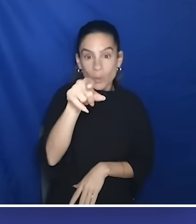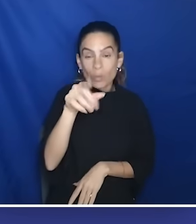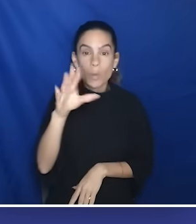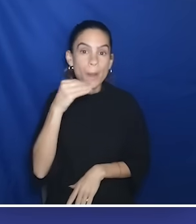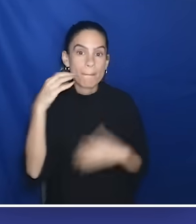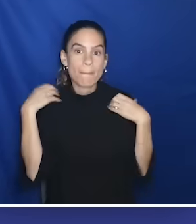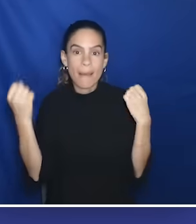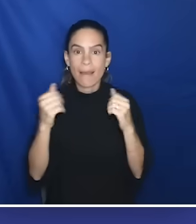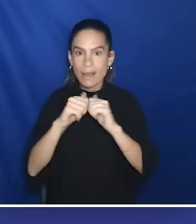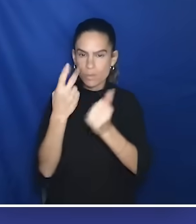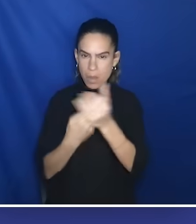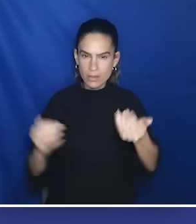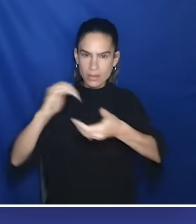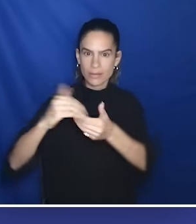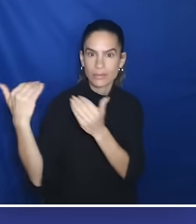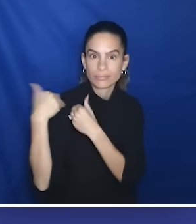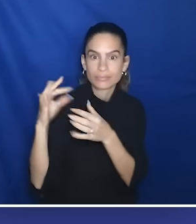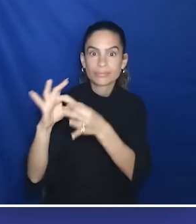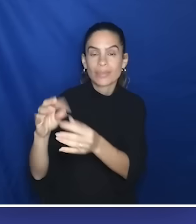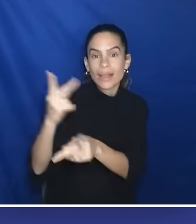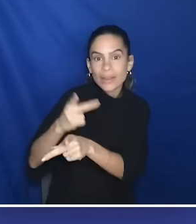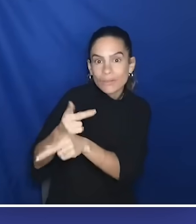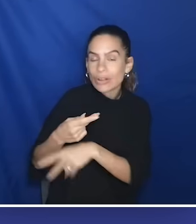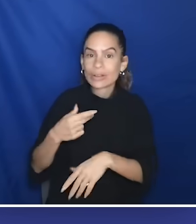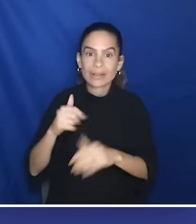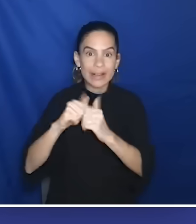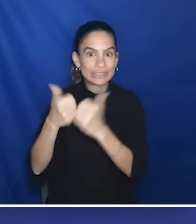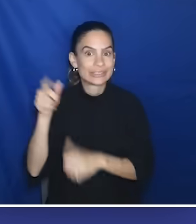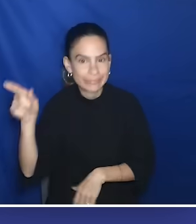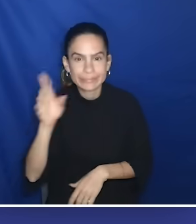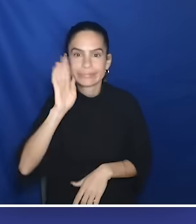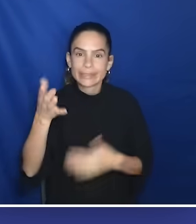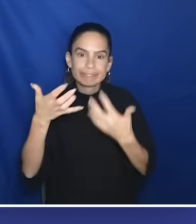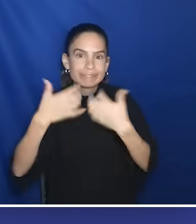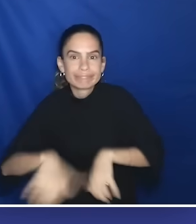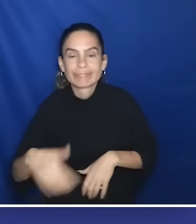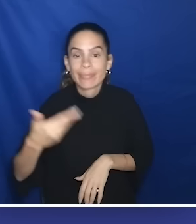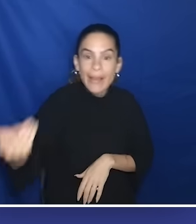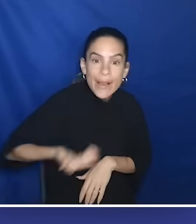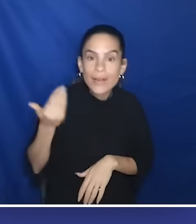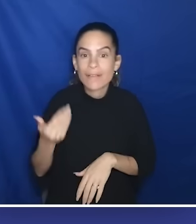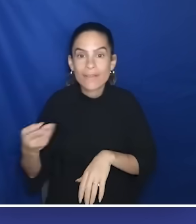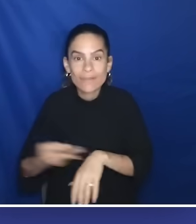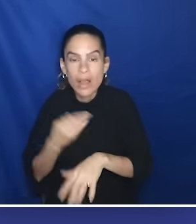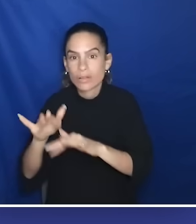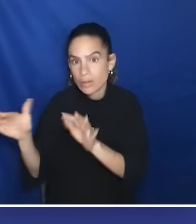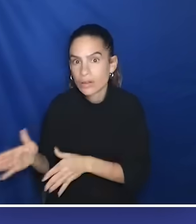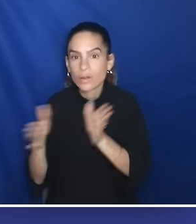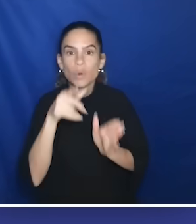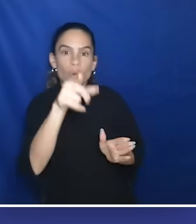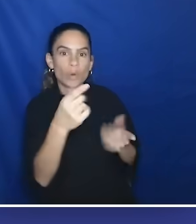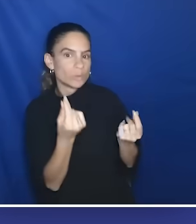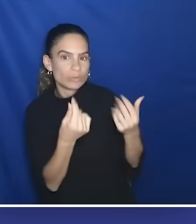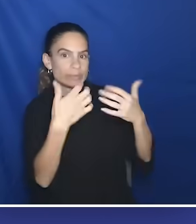agency share responsibility for managing your caregivers. The agency handles hiring and firing, while you can take on